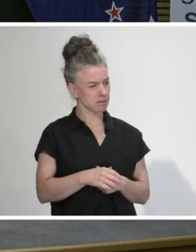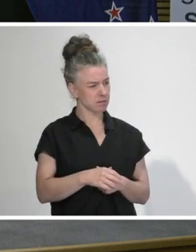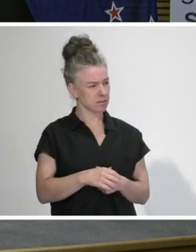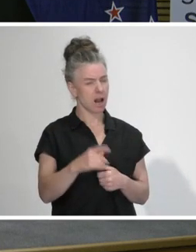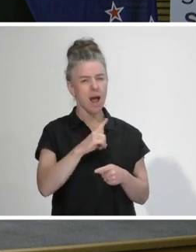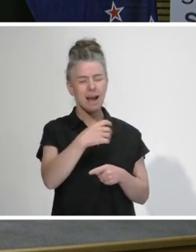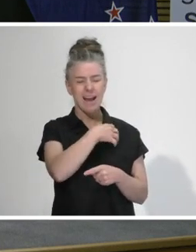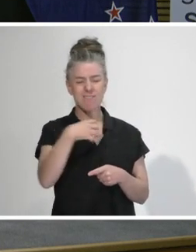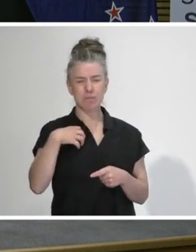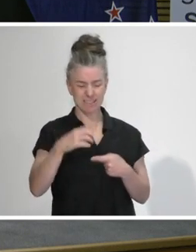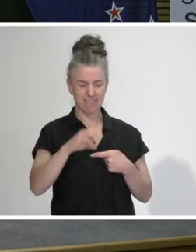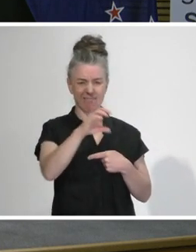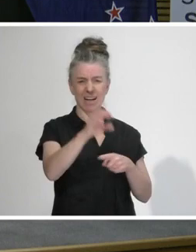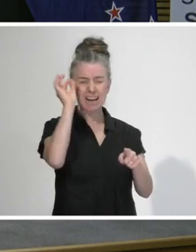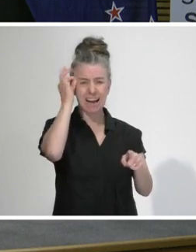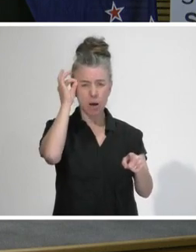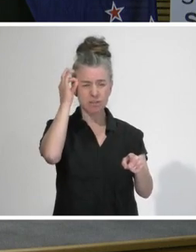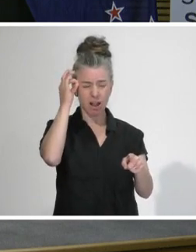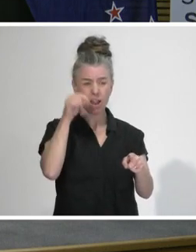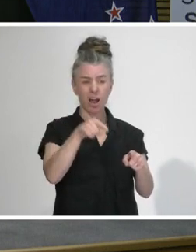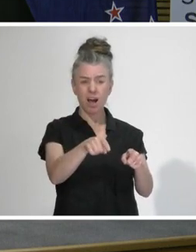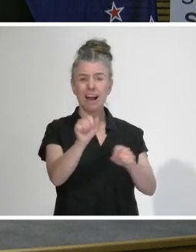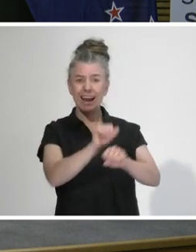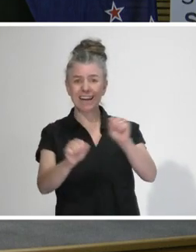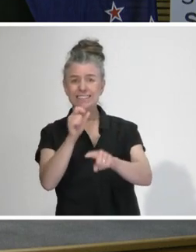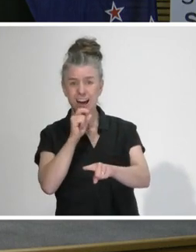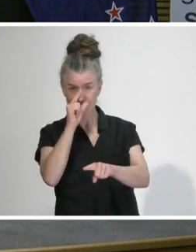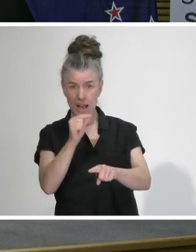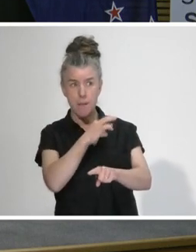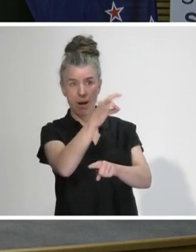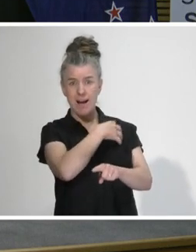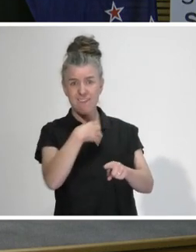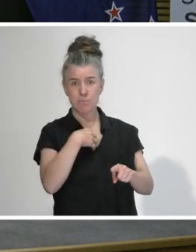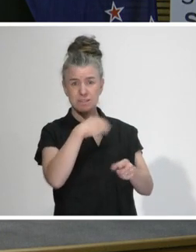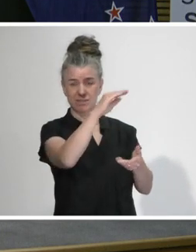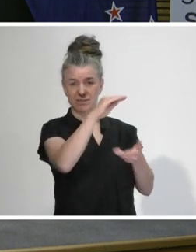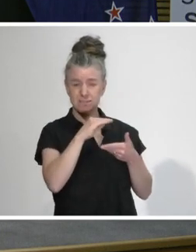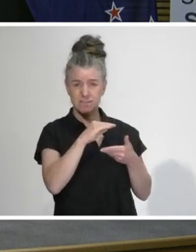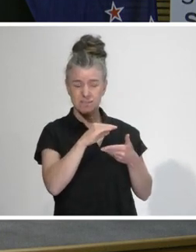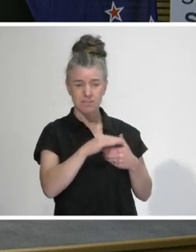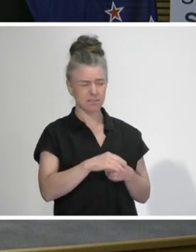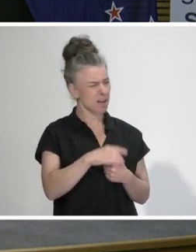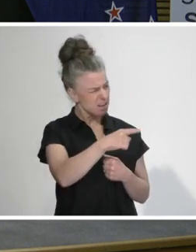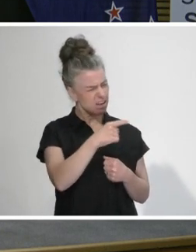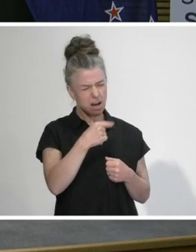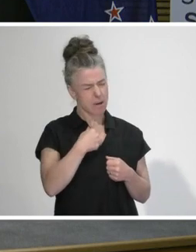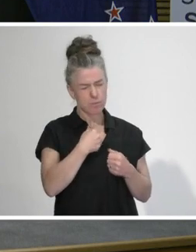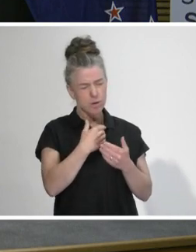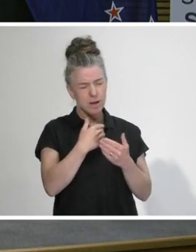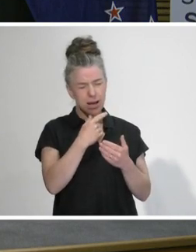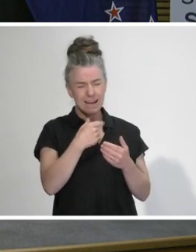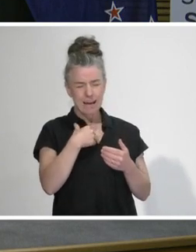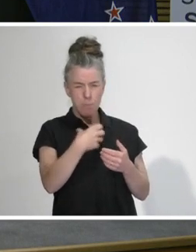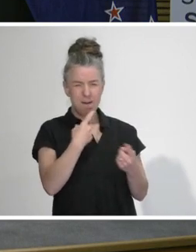organisation. Oh, well, so you're using the example of a council cleaner? Yeah, the question on behalf of someone else. I wouldn't mind getting a bit more detail on that,